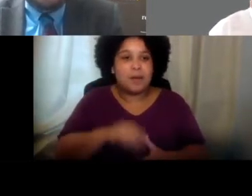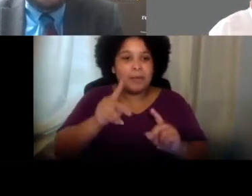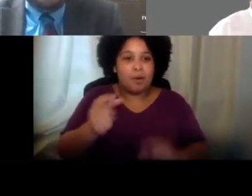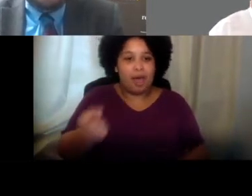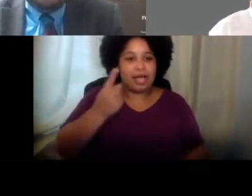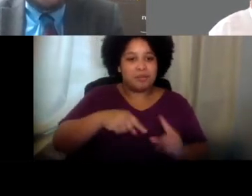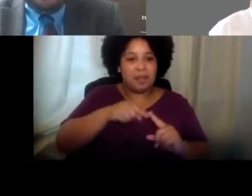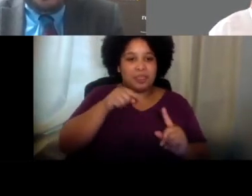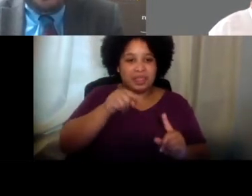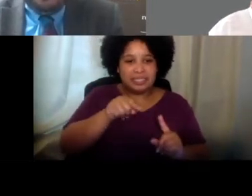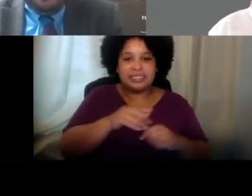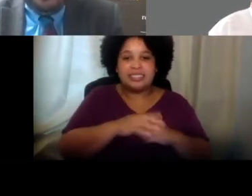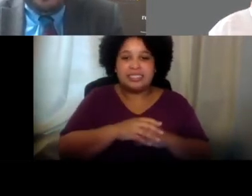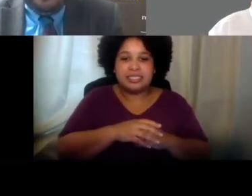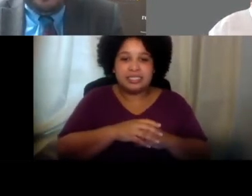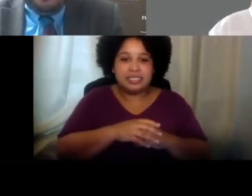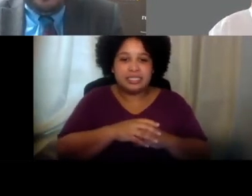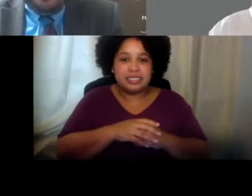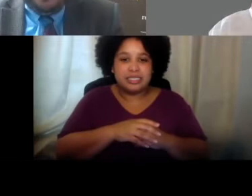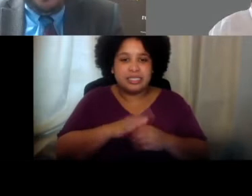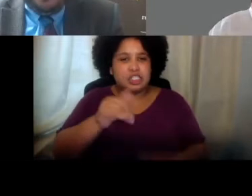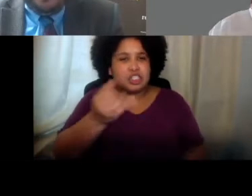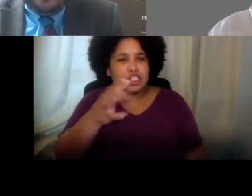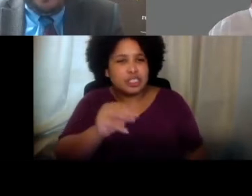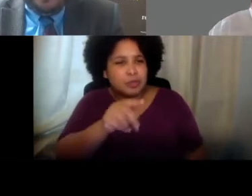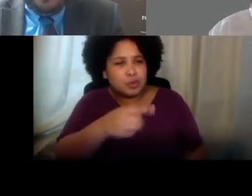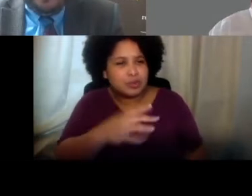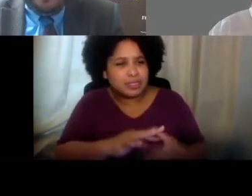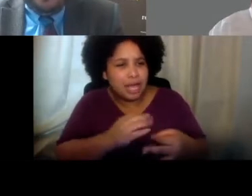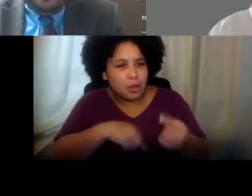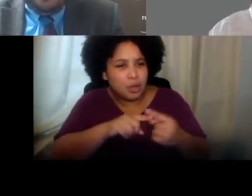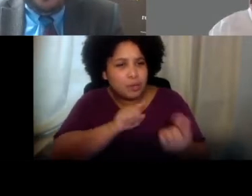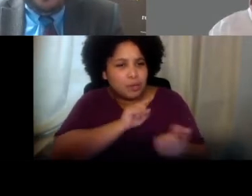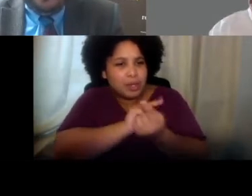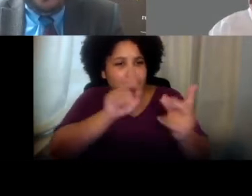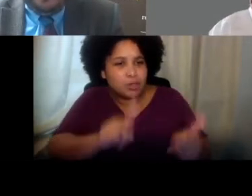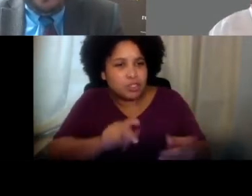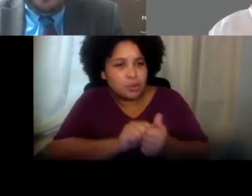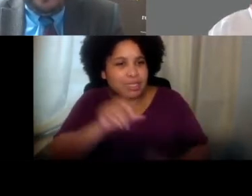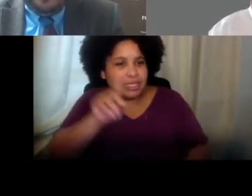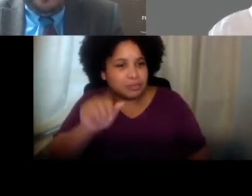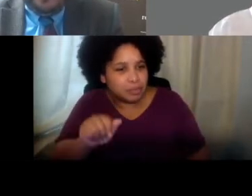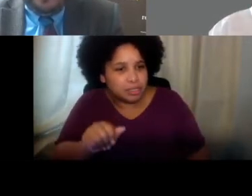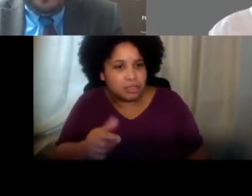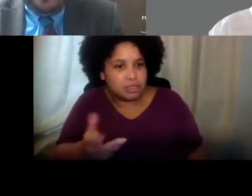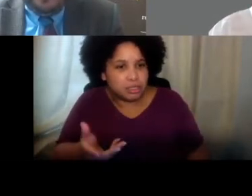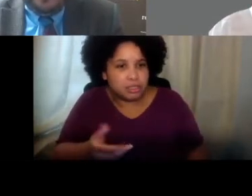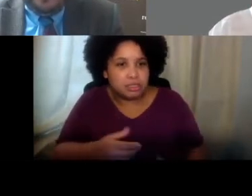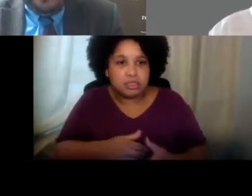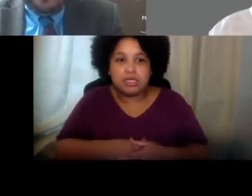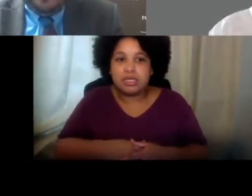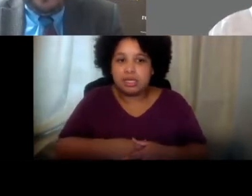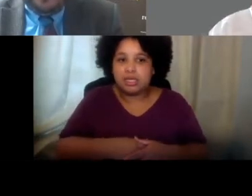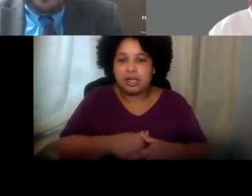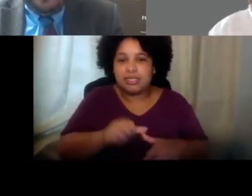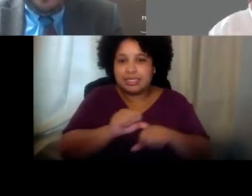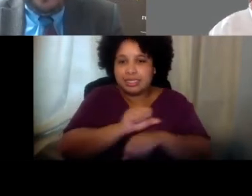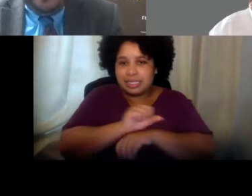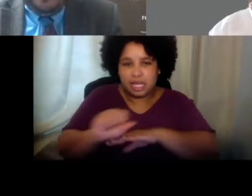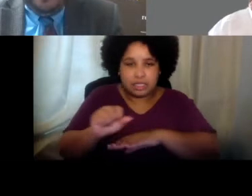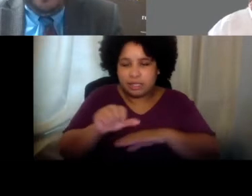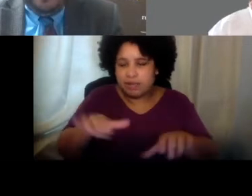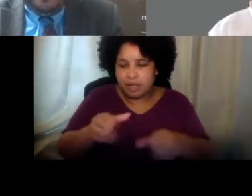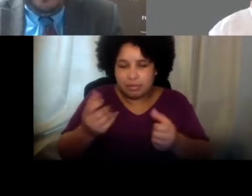this, they say, "Jim, what do you say when you meet a person with a disability?" And I've done this on stage with thousands of